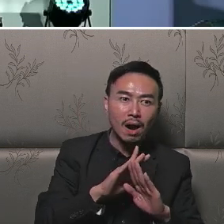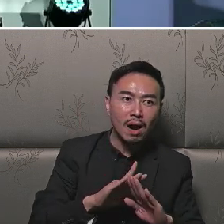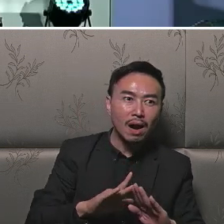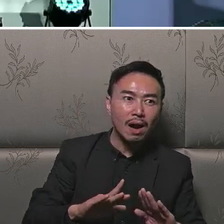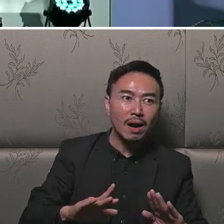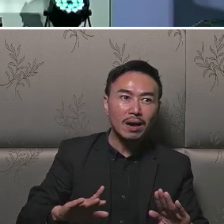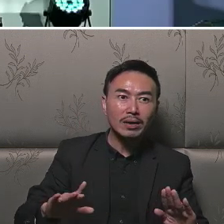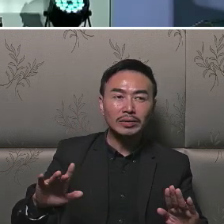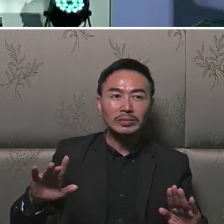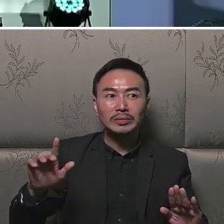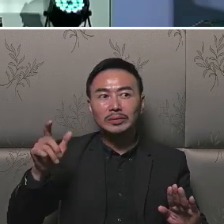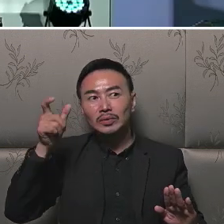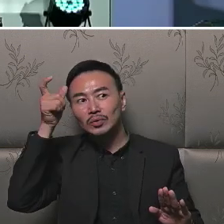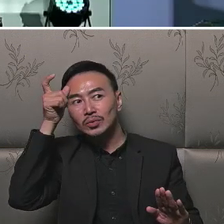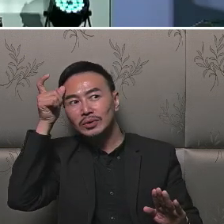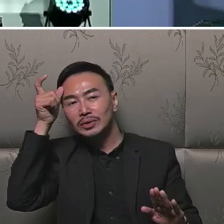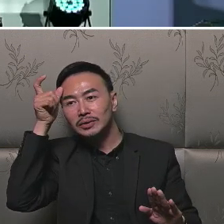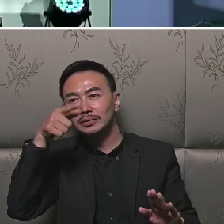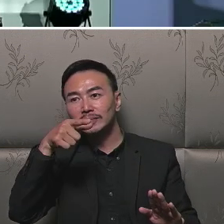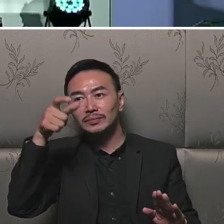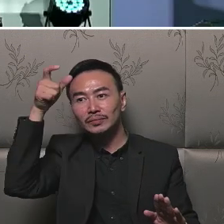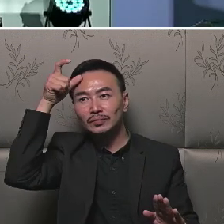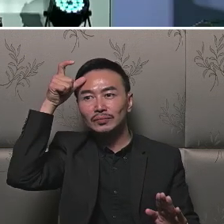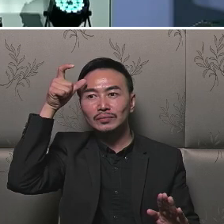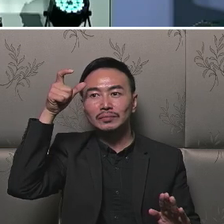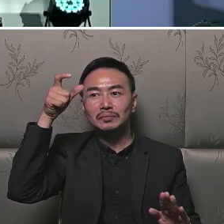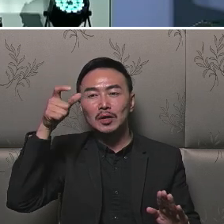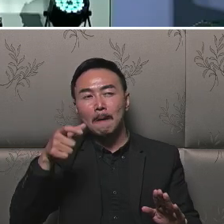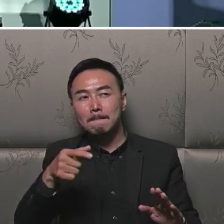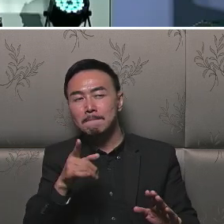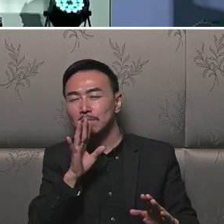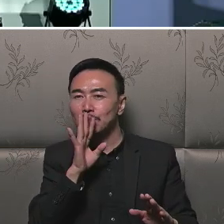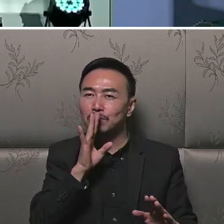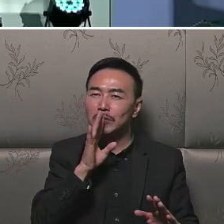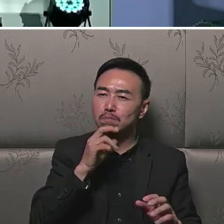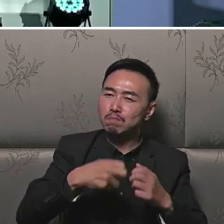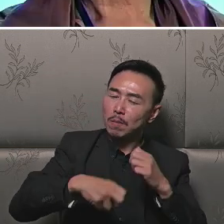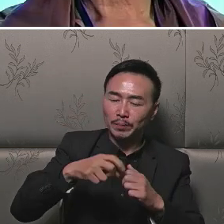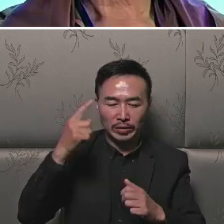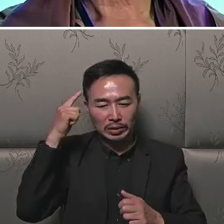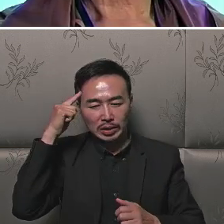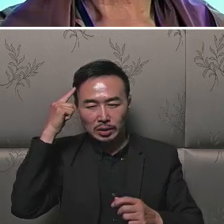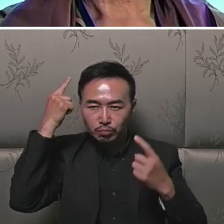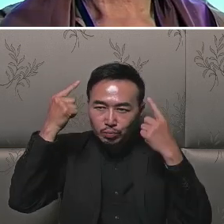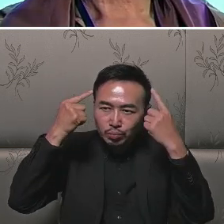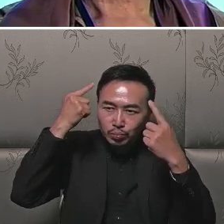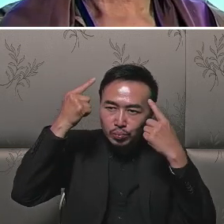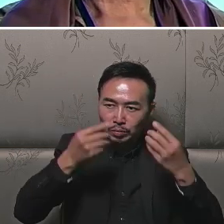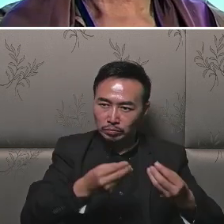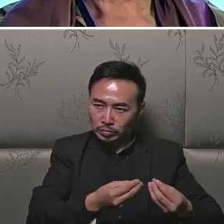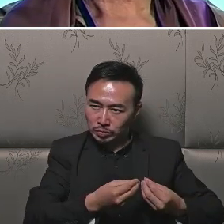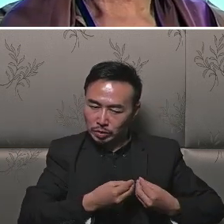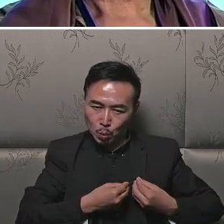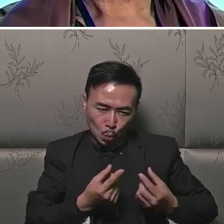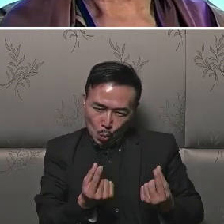start thinking about that. How do you, what can be done? I mean, immediately I think